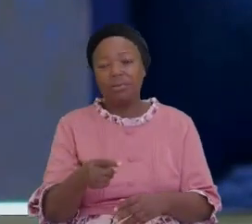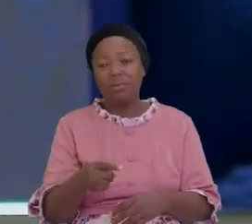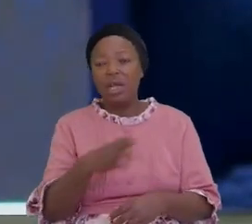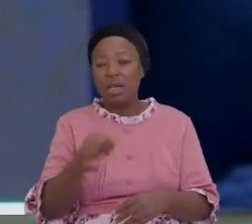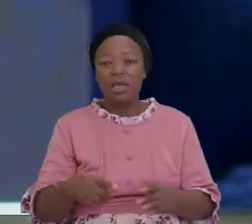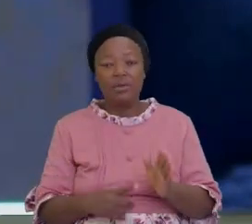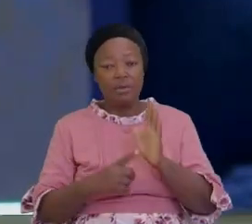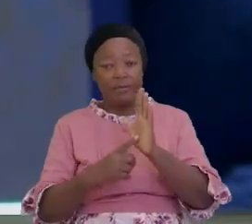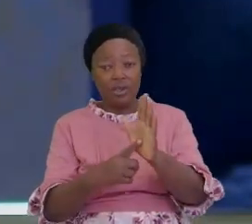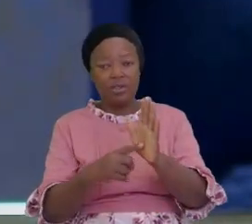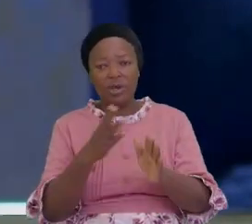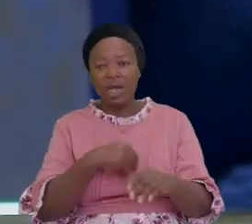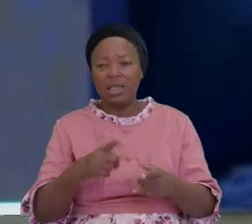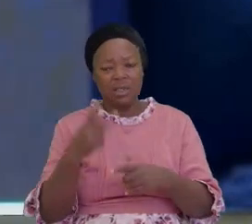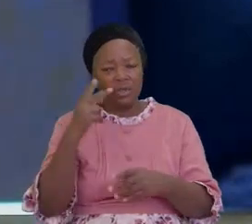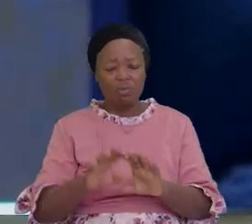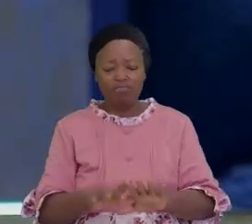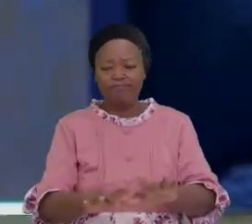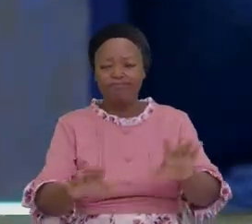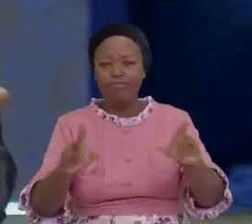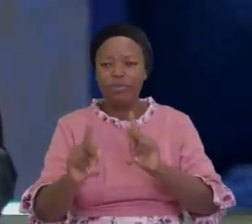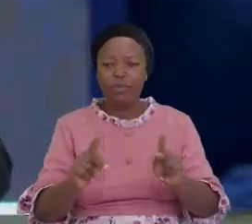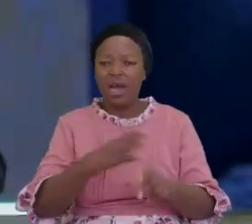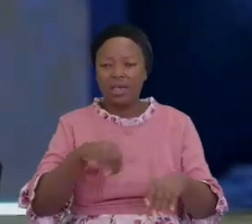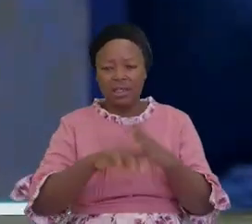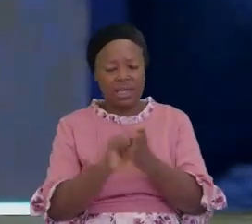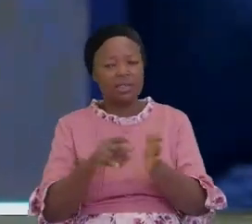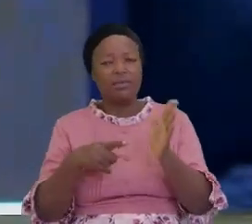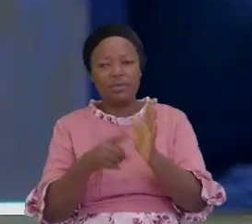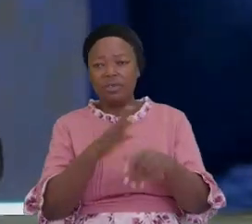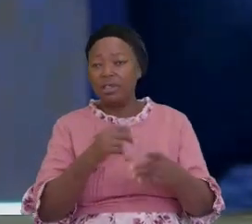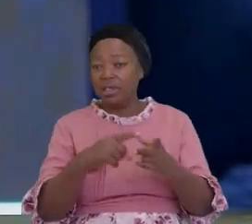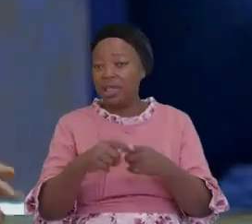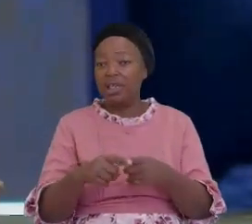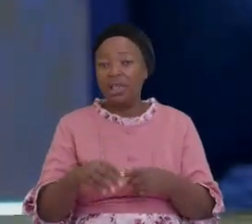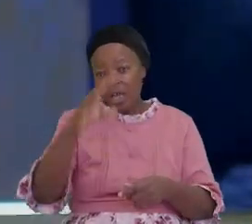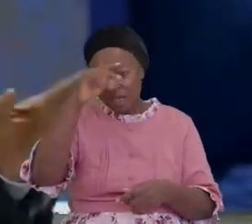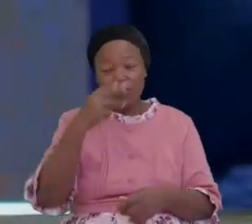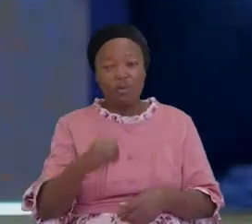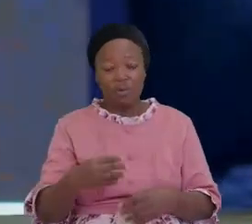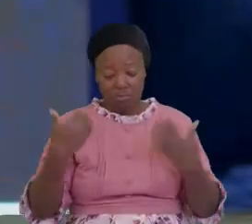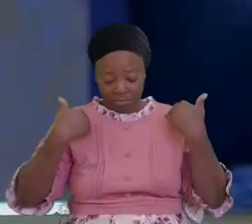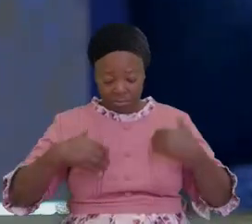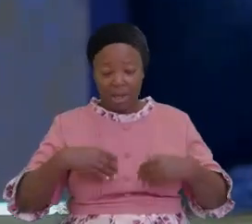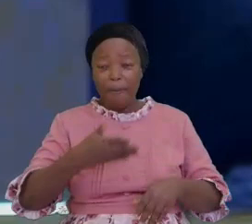And in that revelation, I was wearing my best